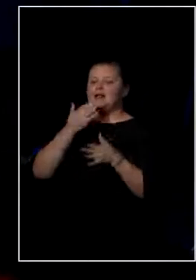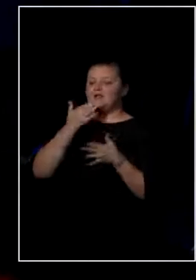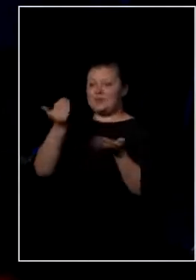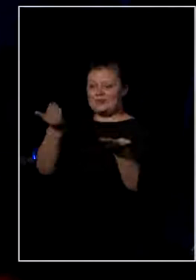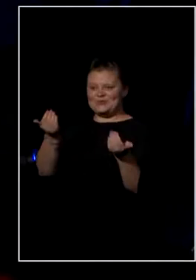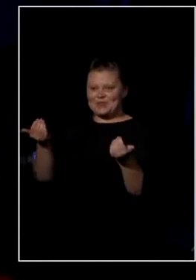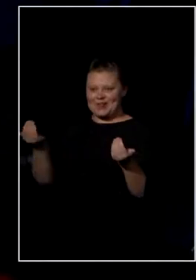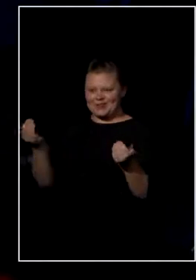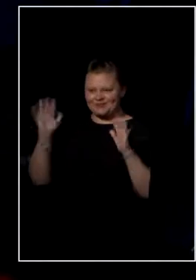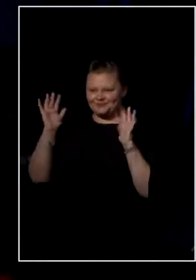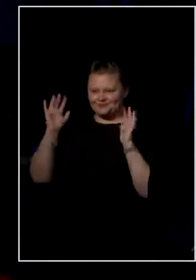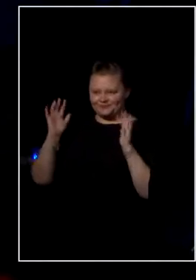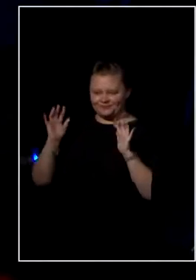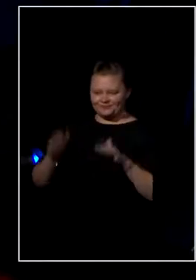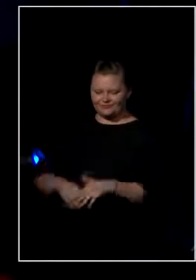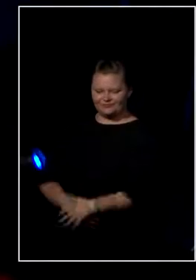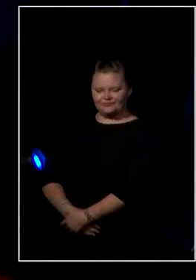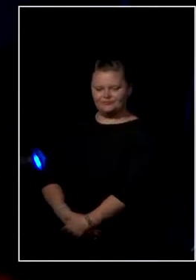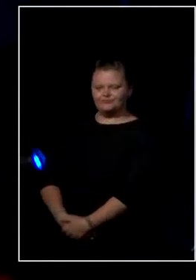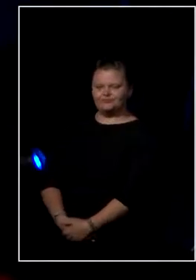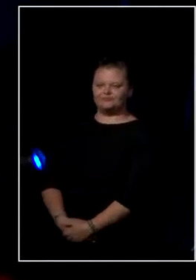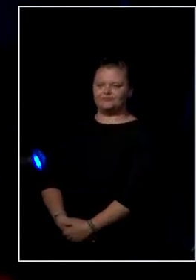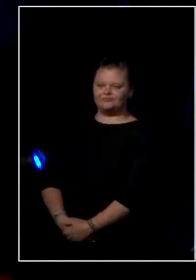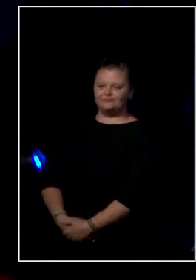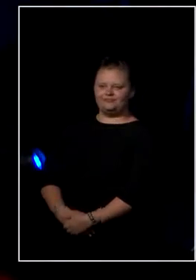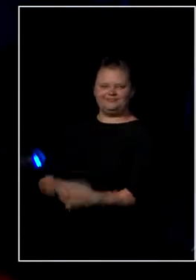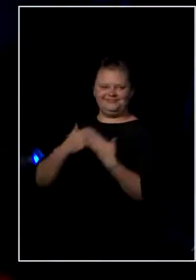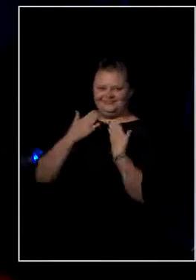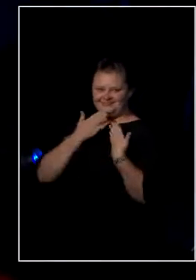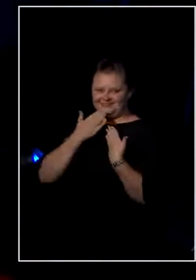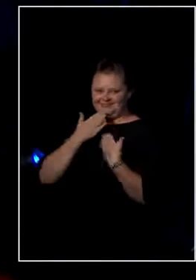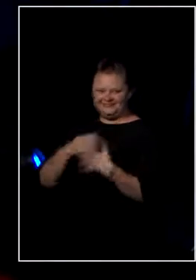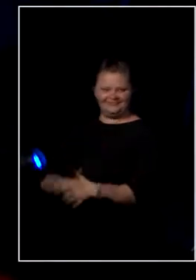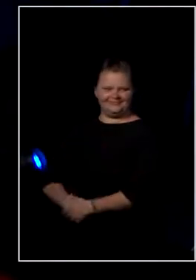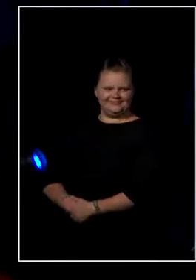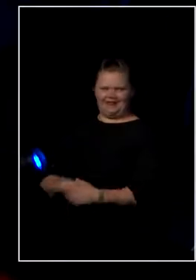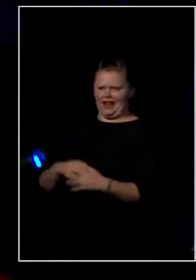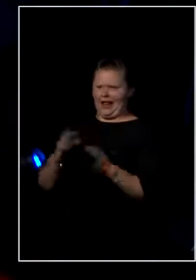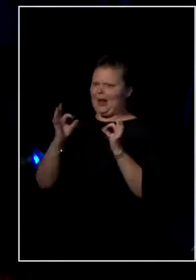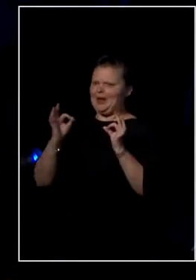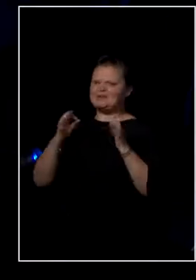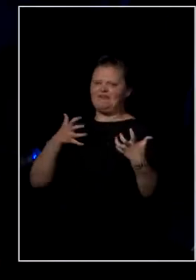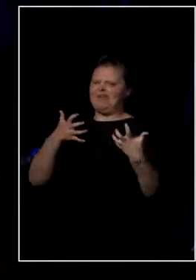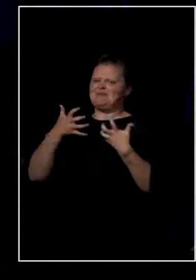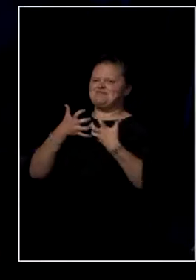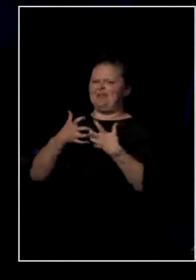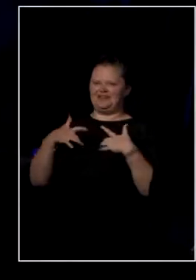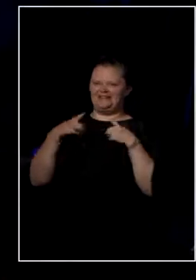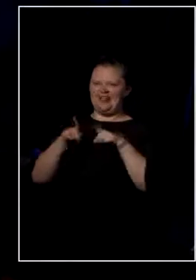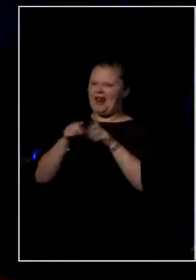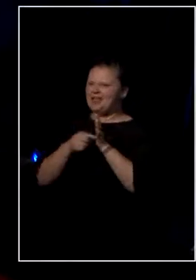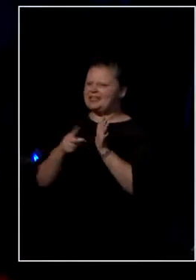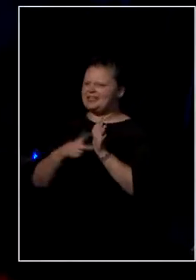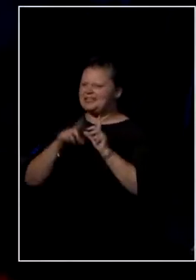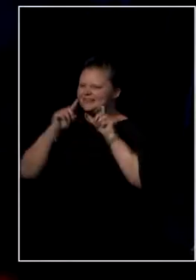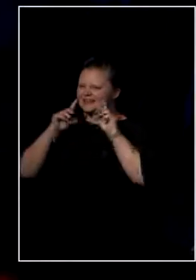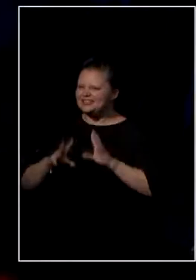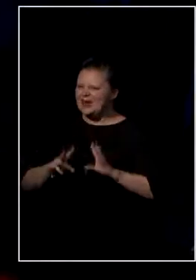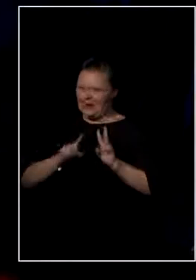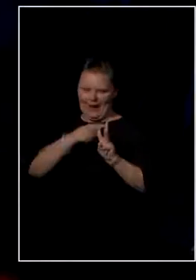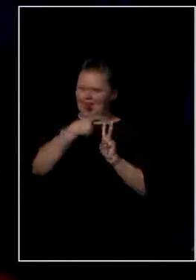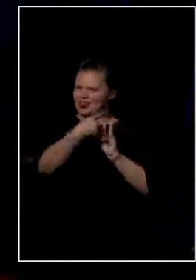welcome. Thank you. I feel like I'm on Perfect Match or something where we've got three